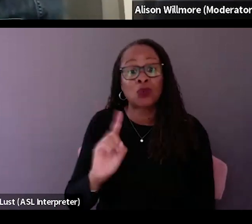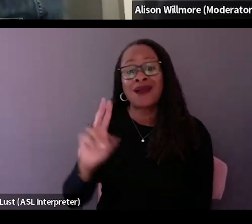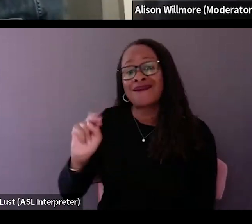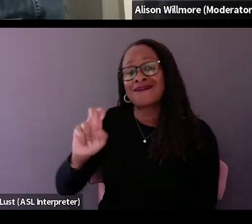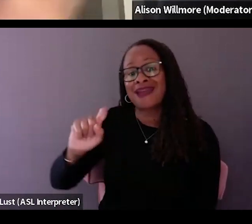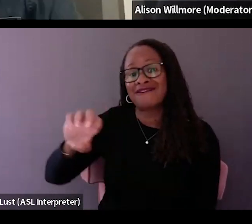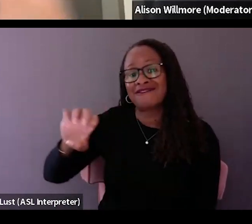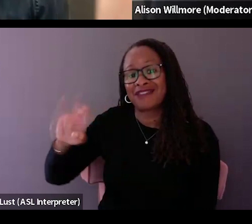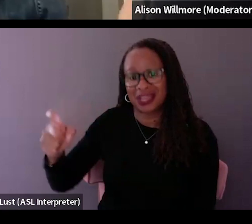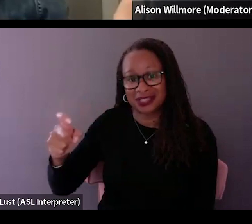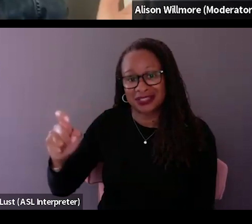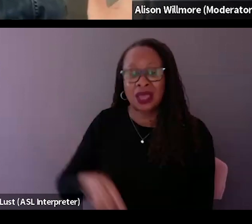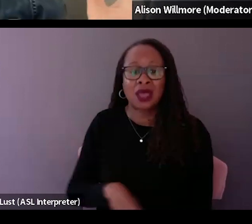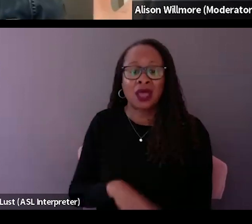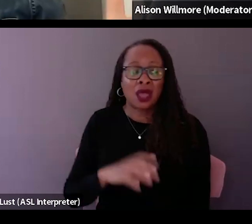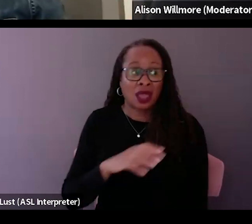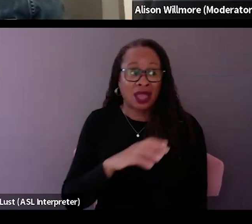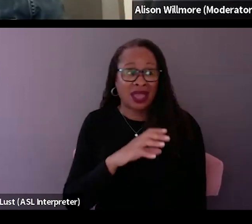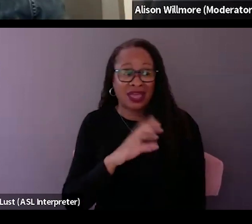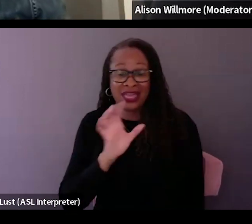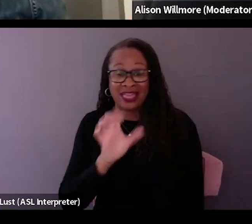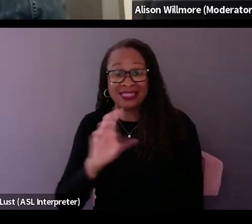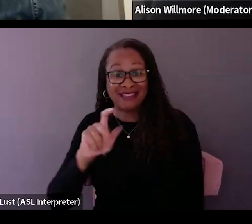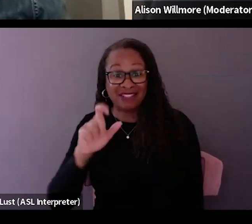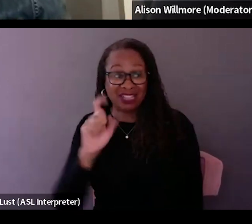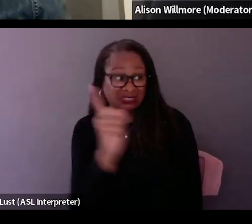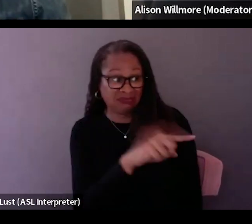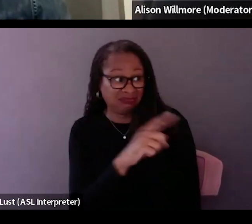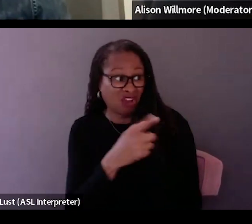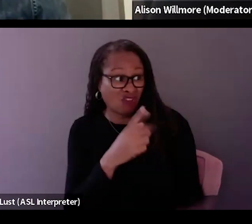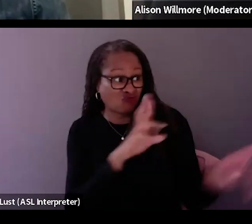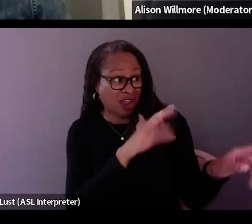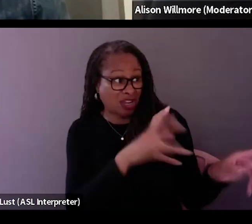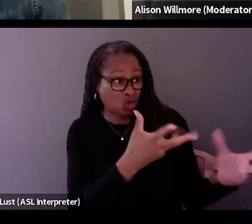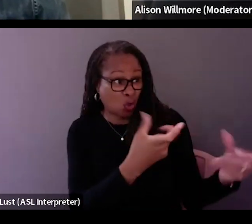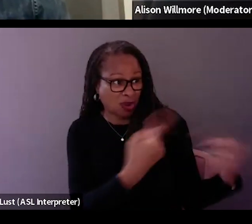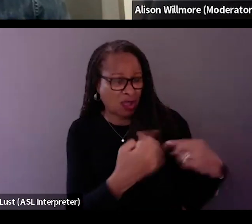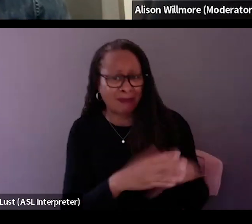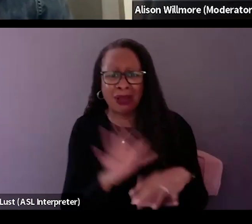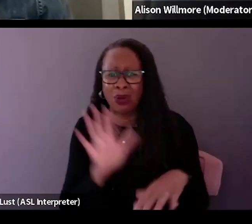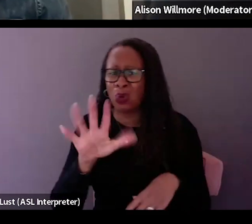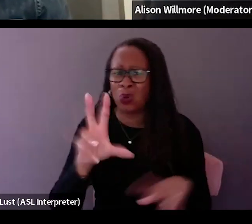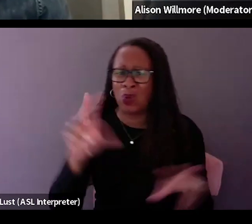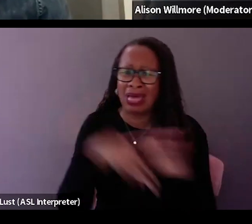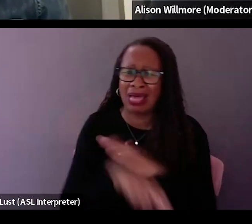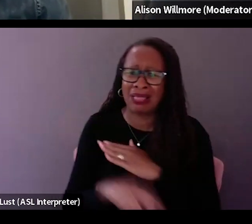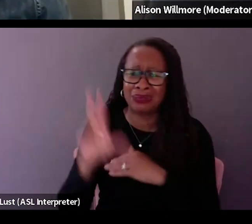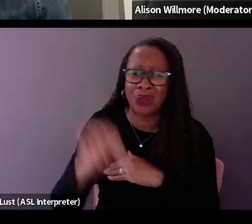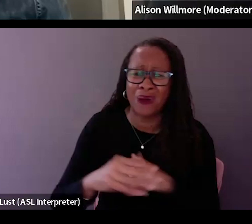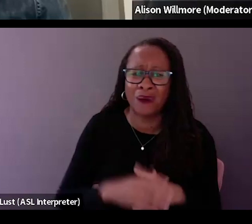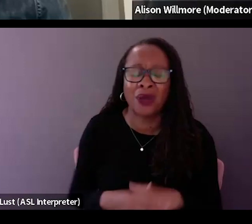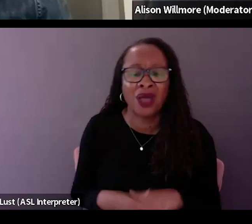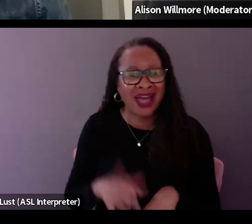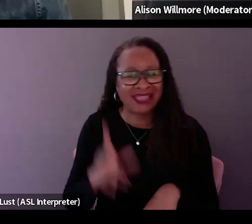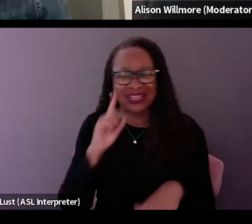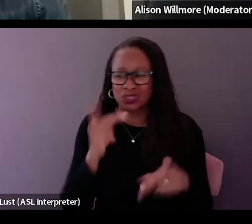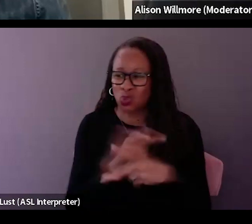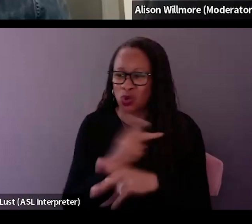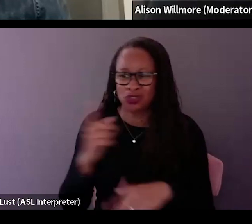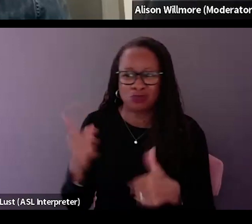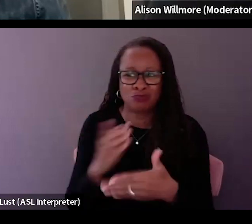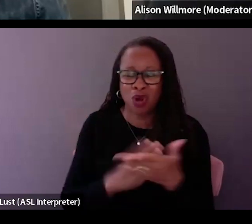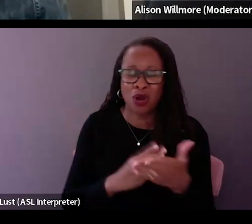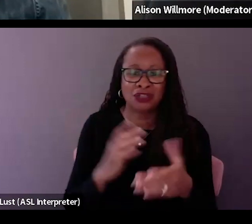has told, and that's always the worst part, I think, of making a film, is showing it to the person for the first time, no matter how much that person is